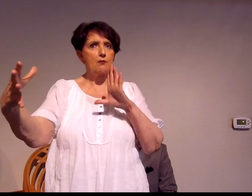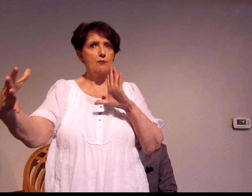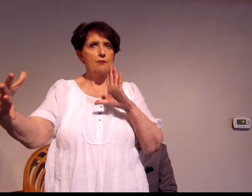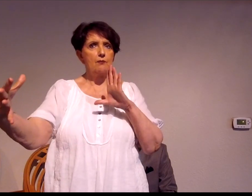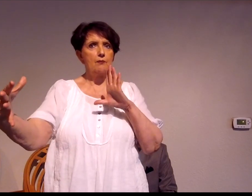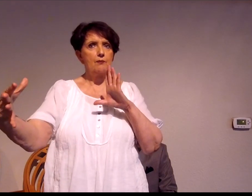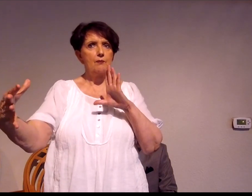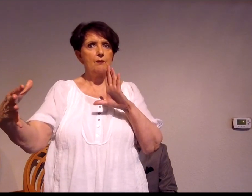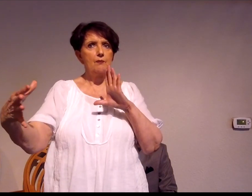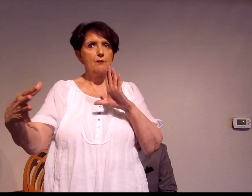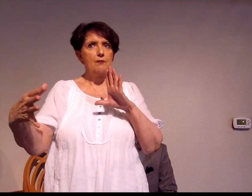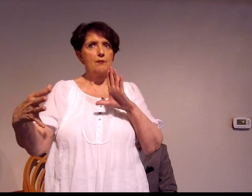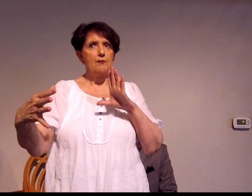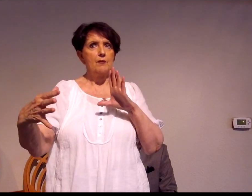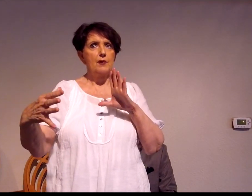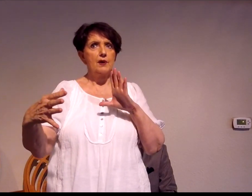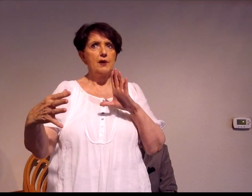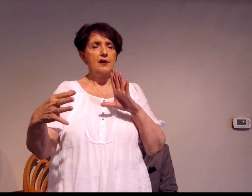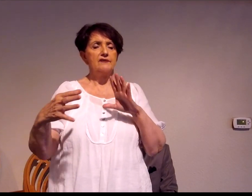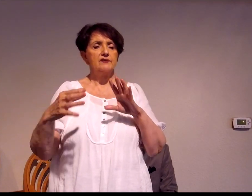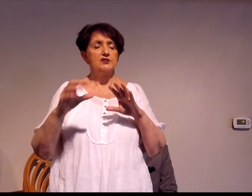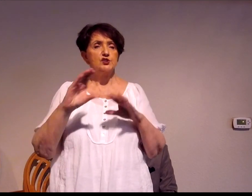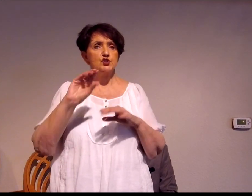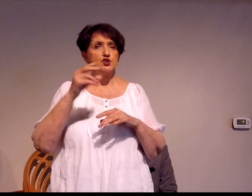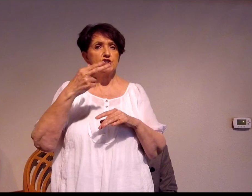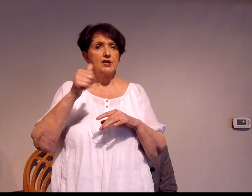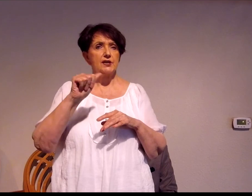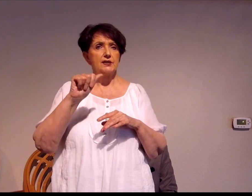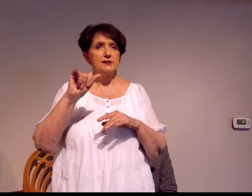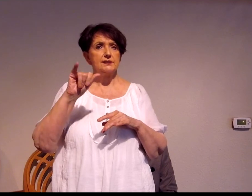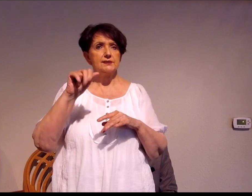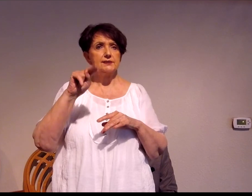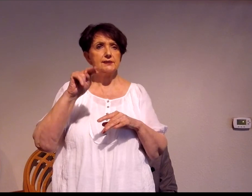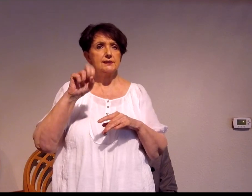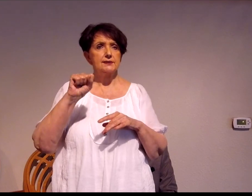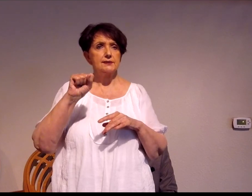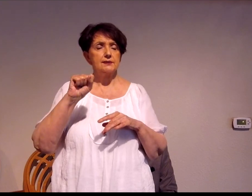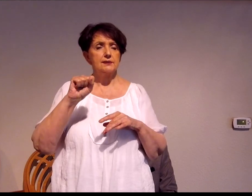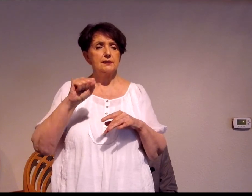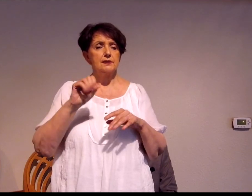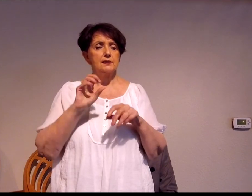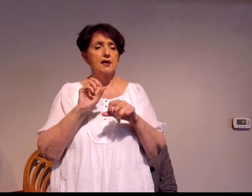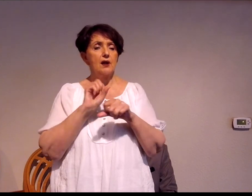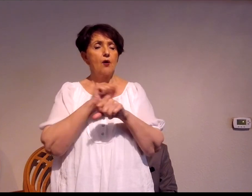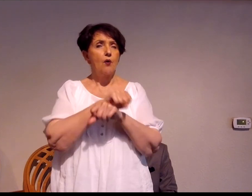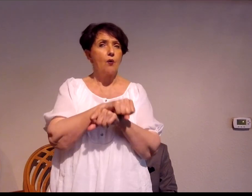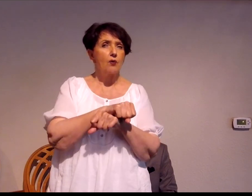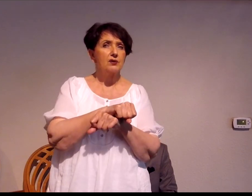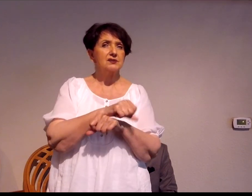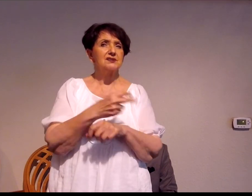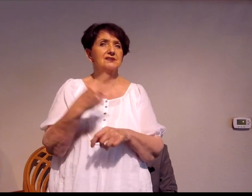and we cut the chains that bind us to the past.